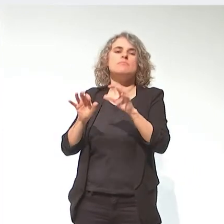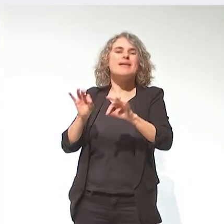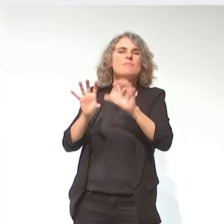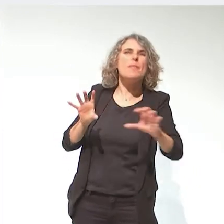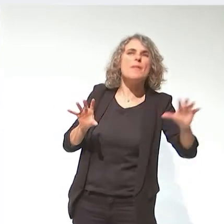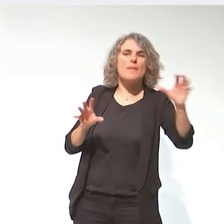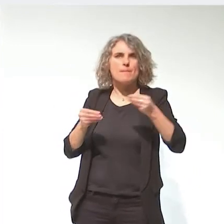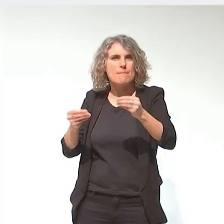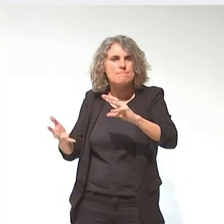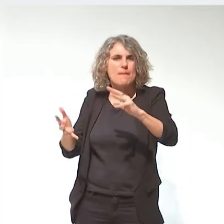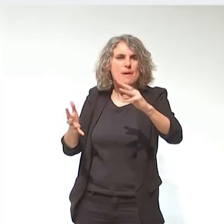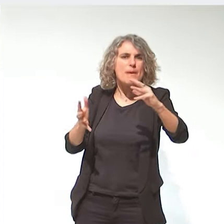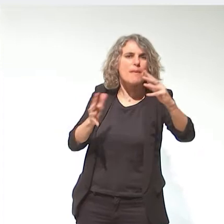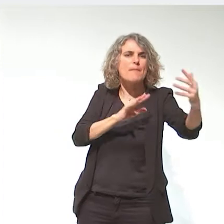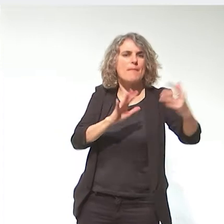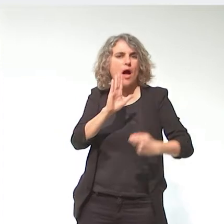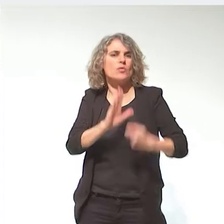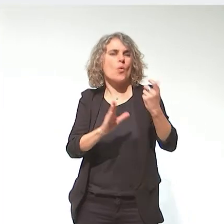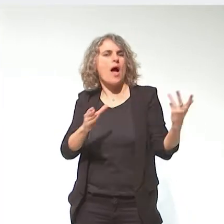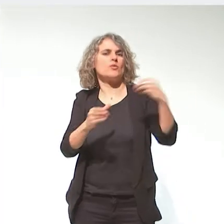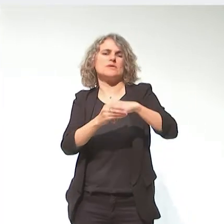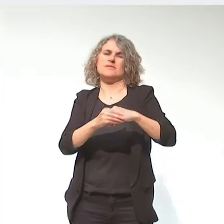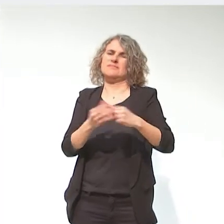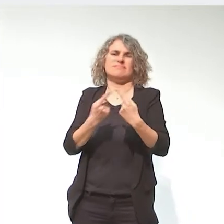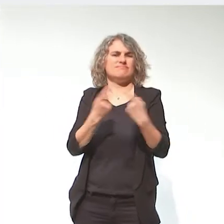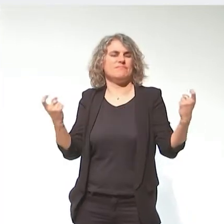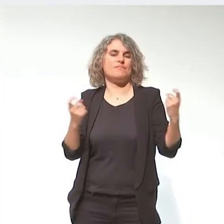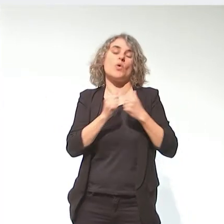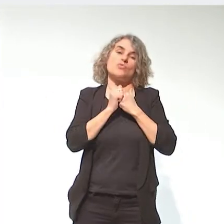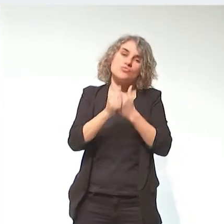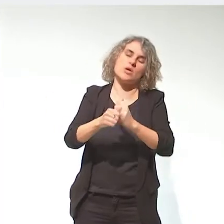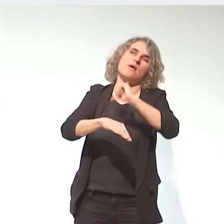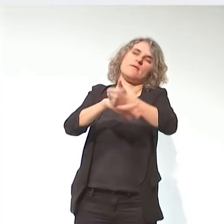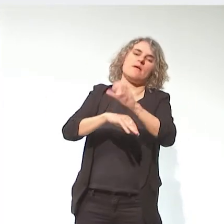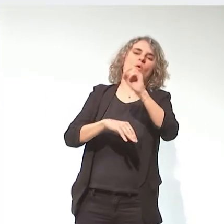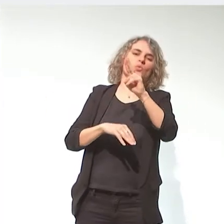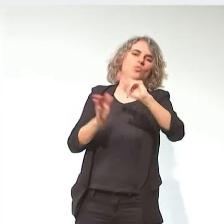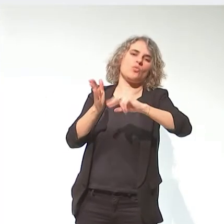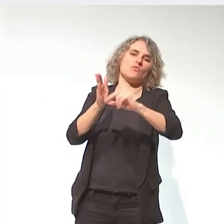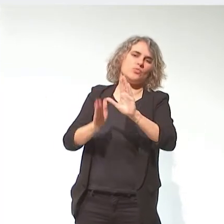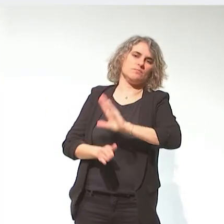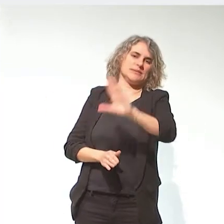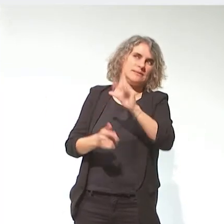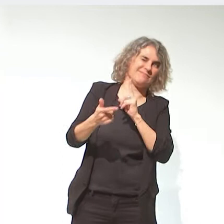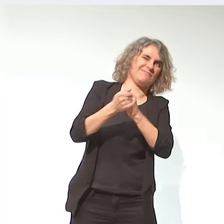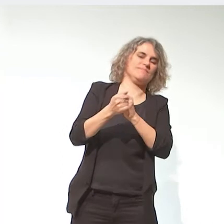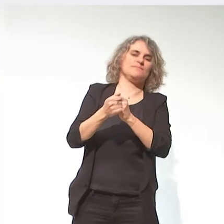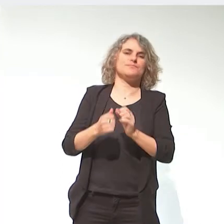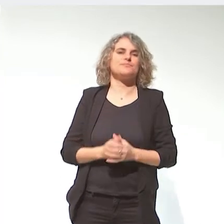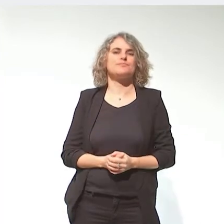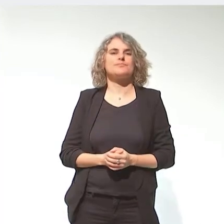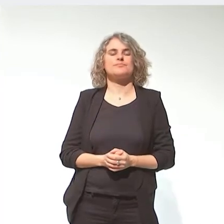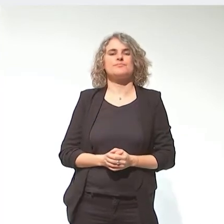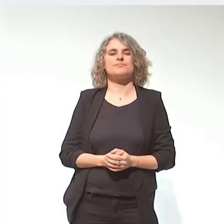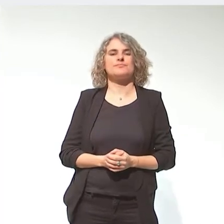levels in line with the UN Convention. Only half of all persons with disabilities, as